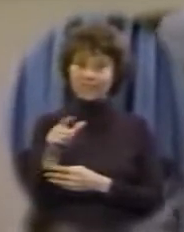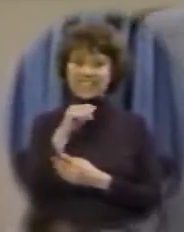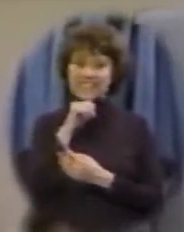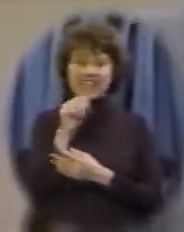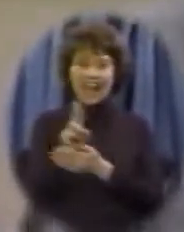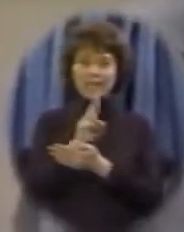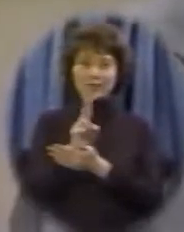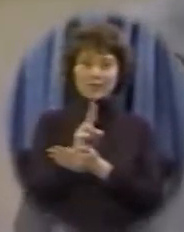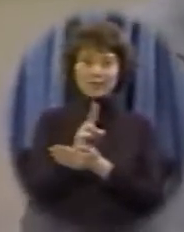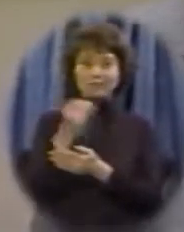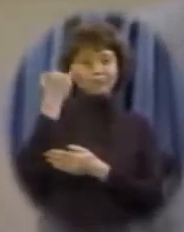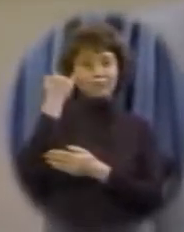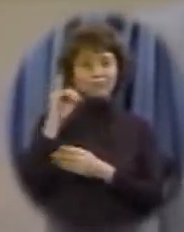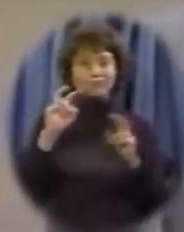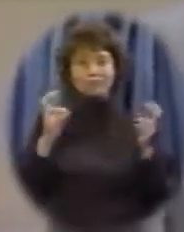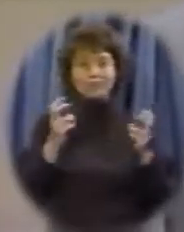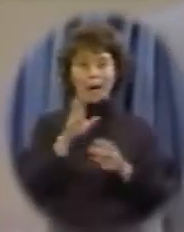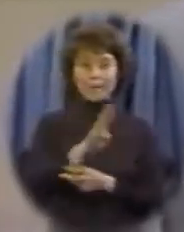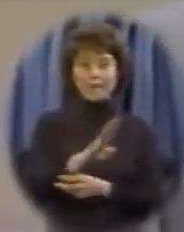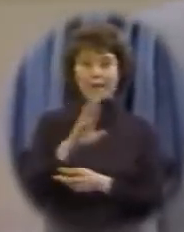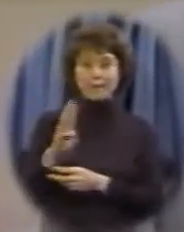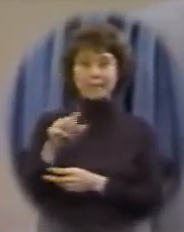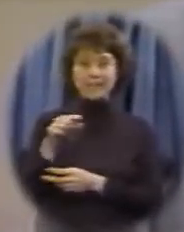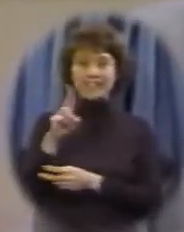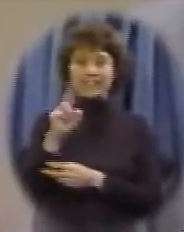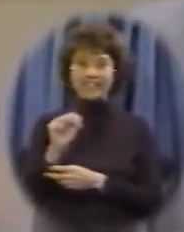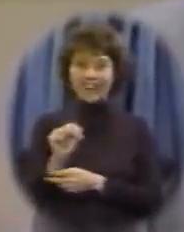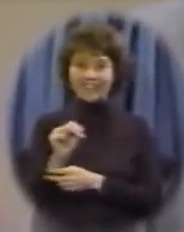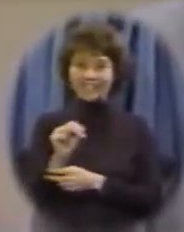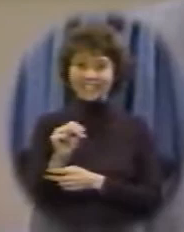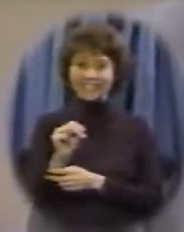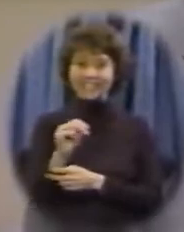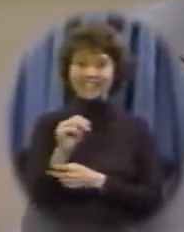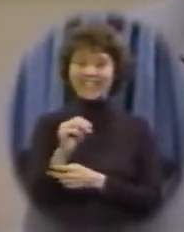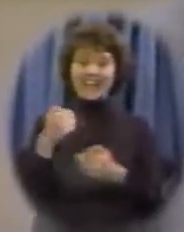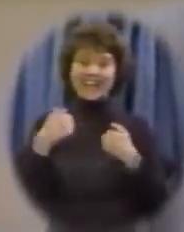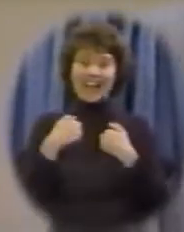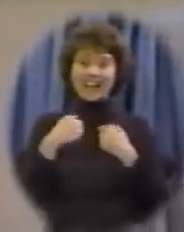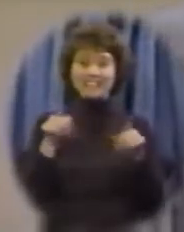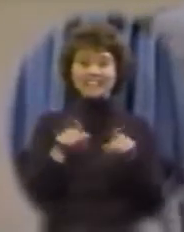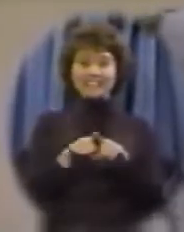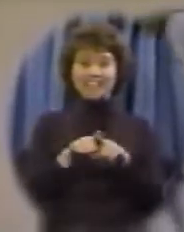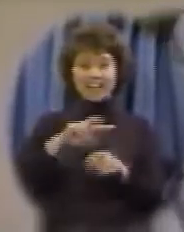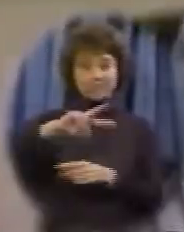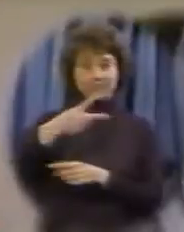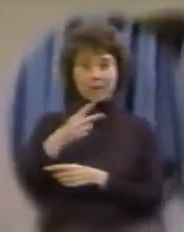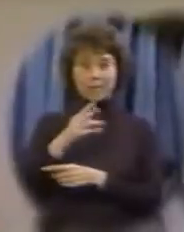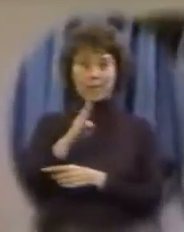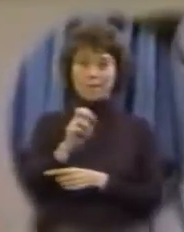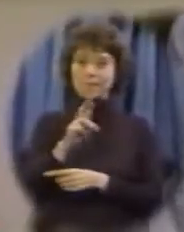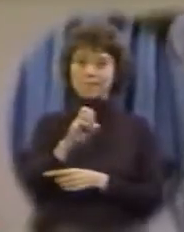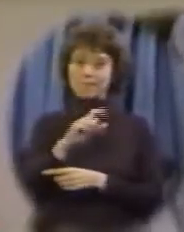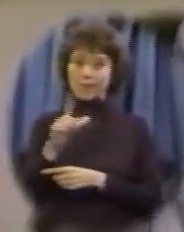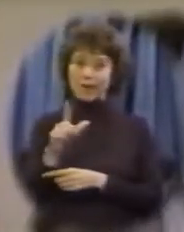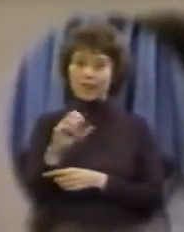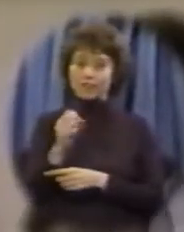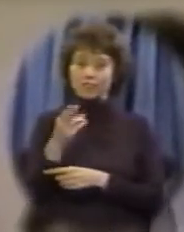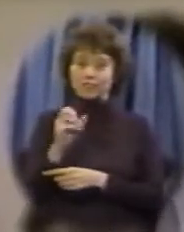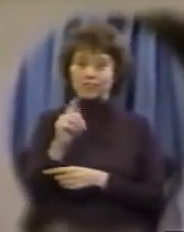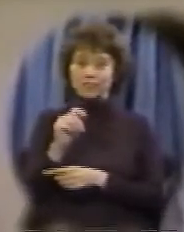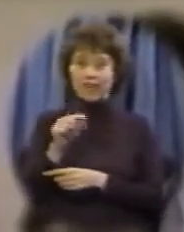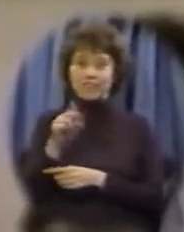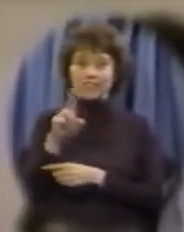doesn't use a BB gun or a pea shooter. Man, he's loaded his old double-barrel gospel gun with ham irons and log chains and salt rock